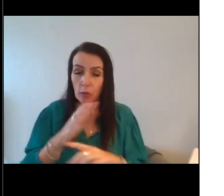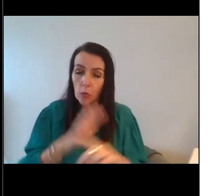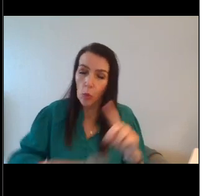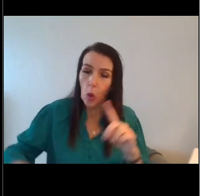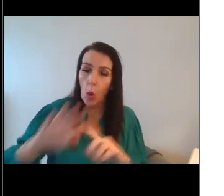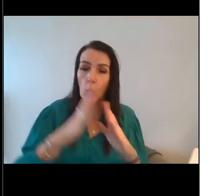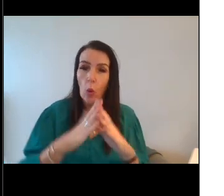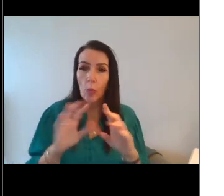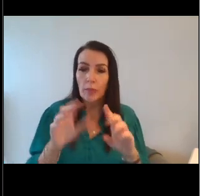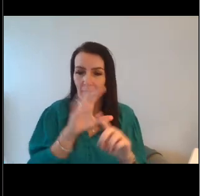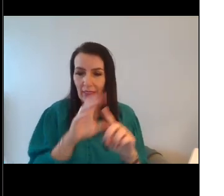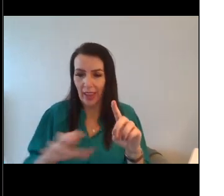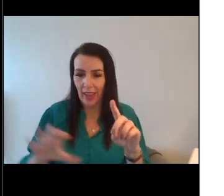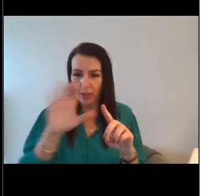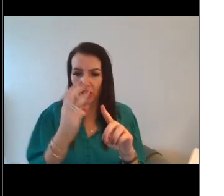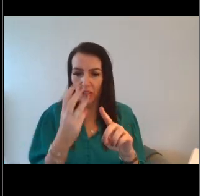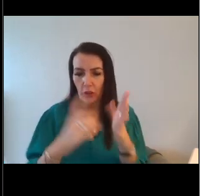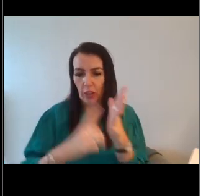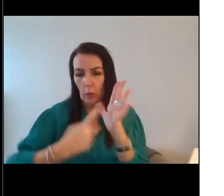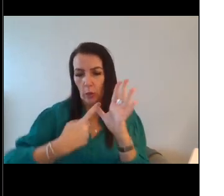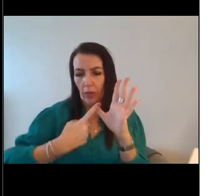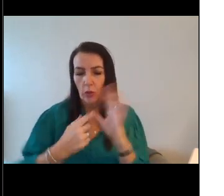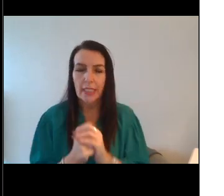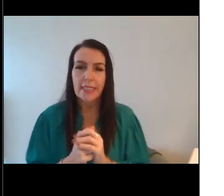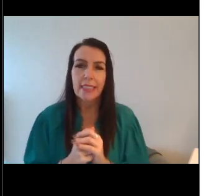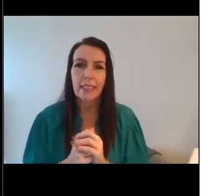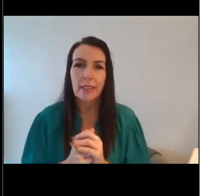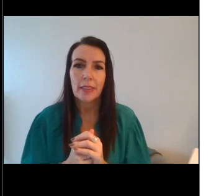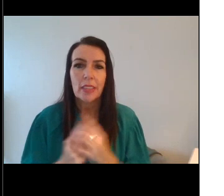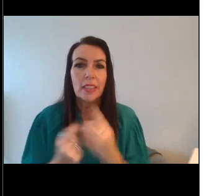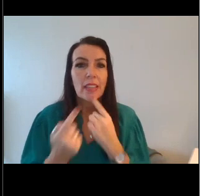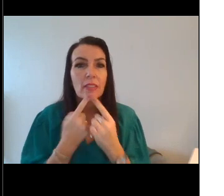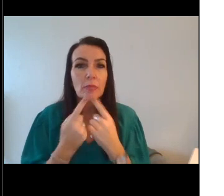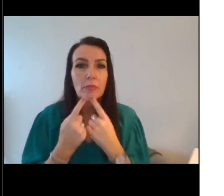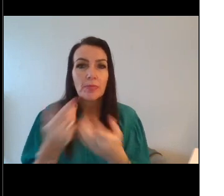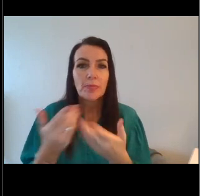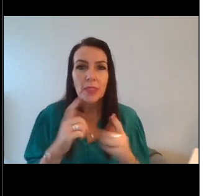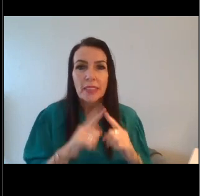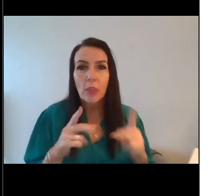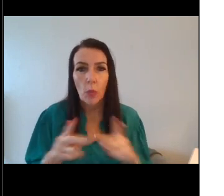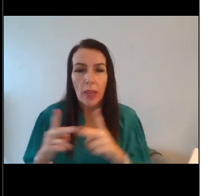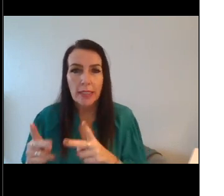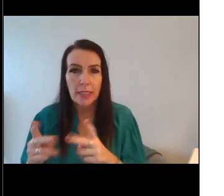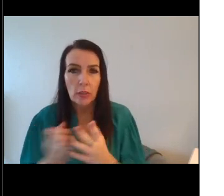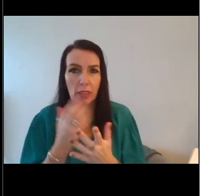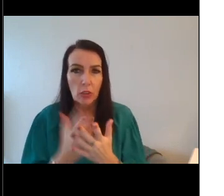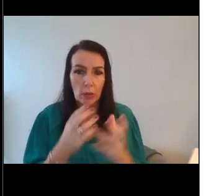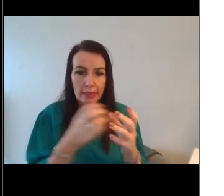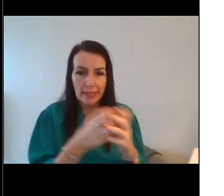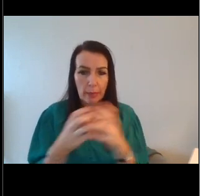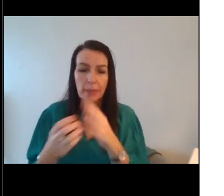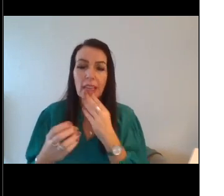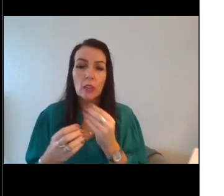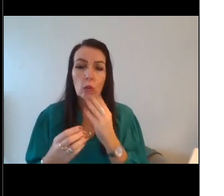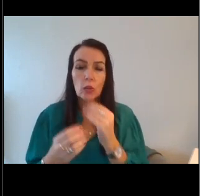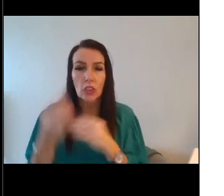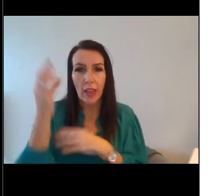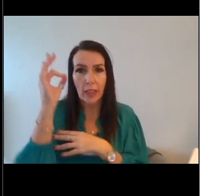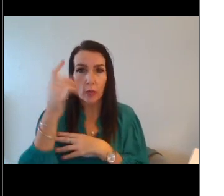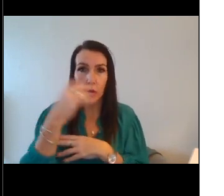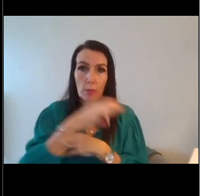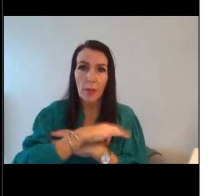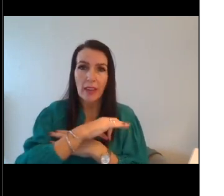geographic areas in those 3 local authorities. This information was provided in several formats to ensure different teams and users within the councils could benefit